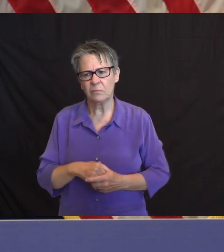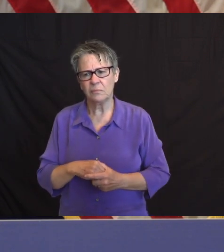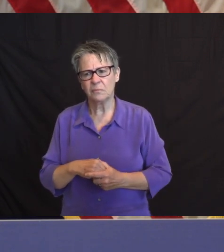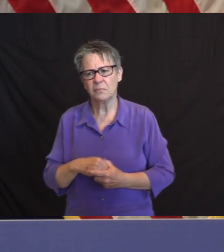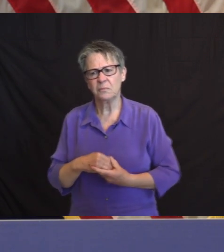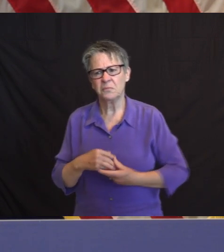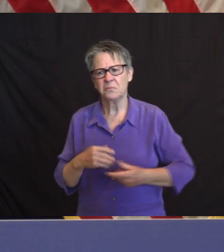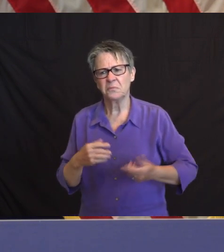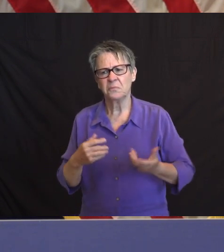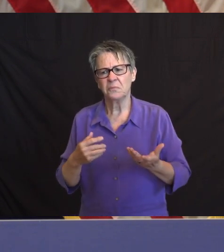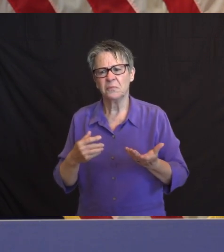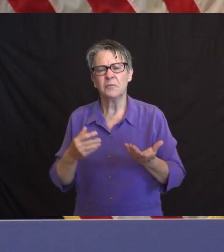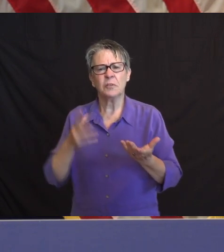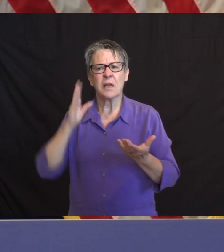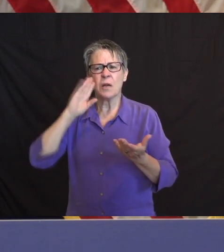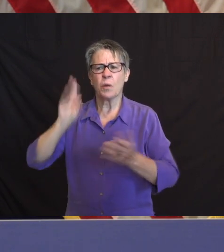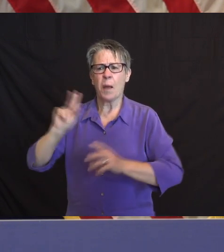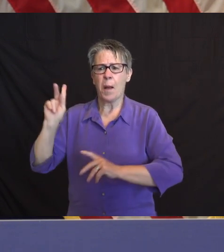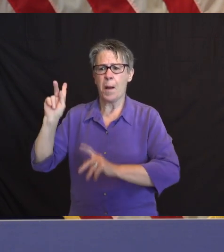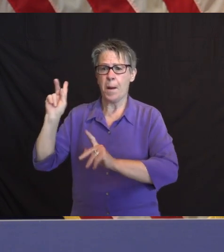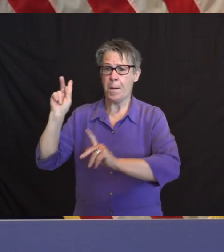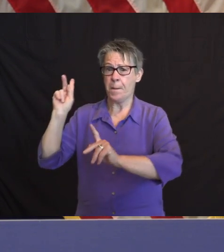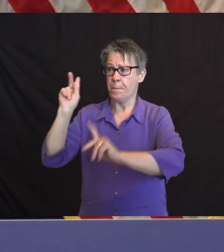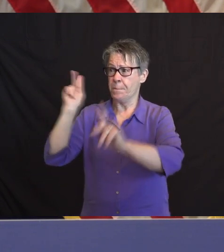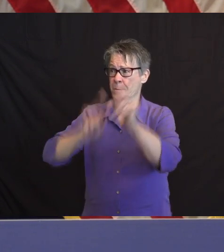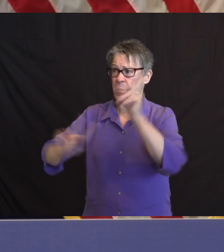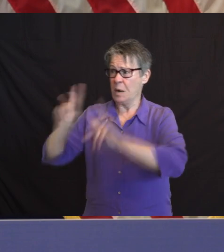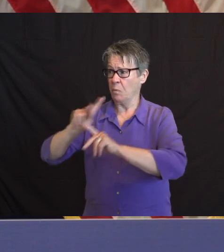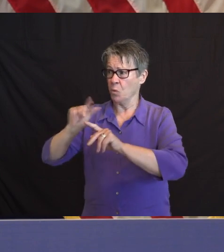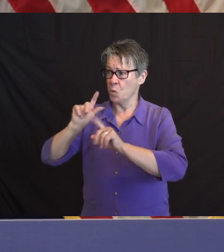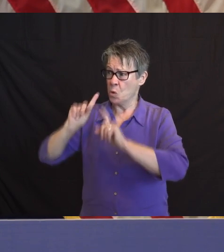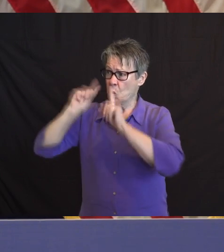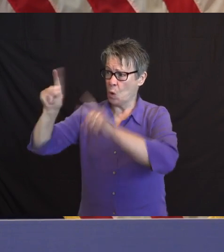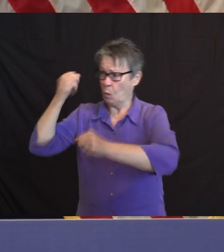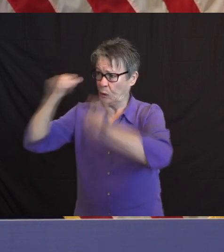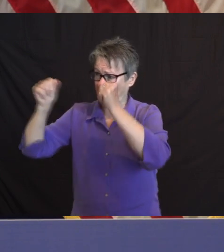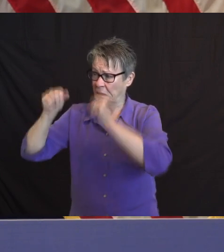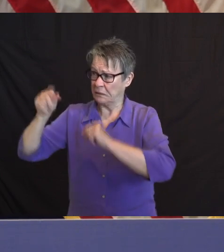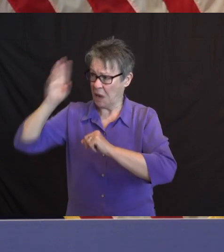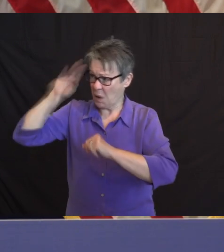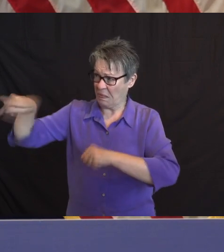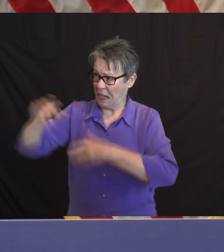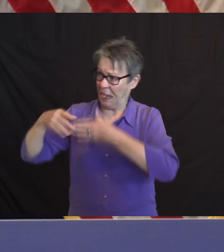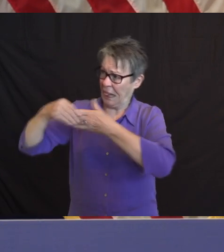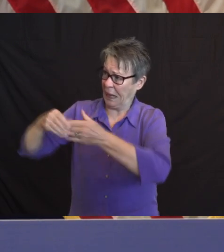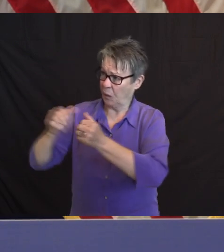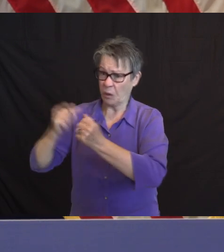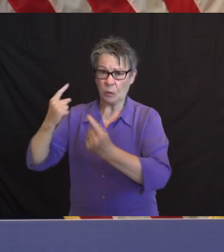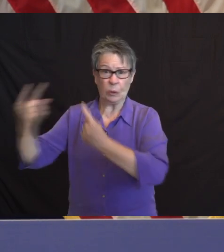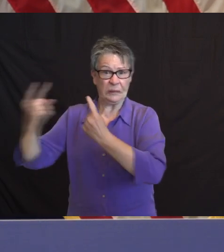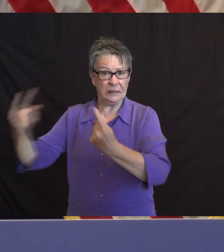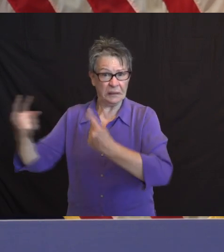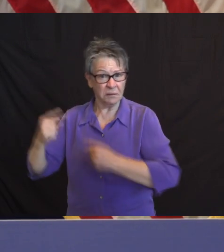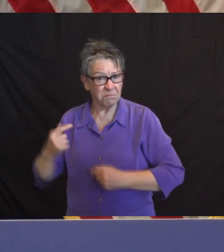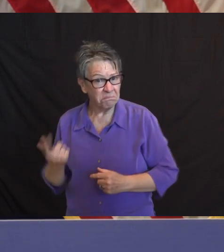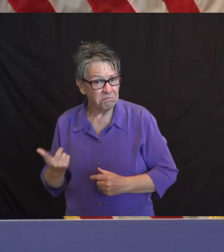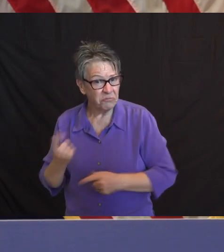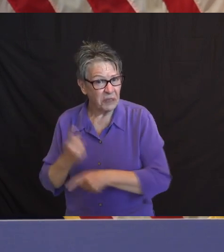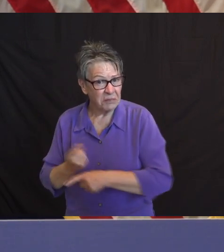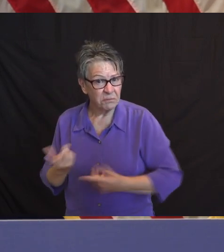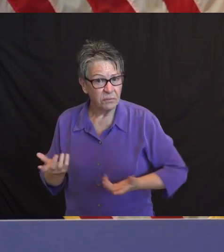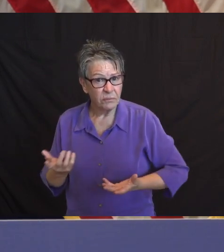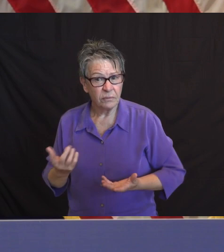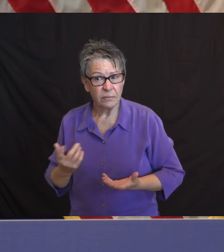Colonel, you received a letter today from the Assemblyman Jay Weber in regards to his belief that the governor committed 2